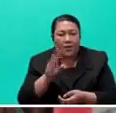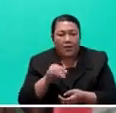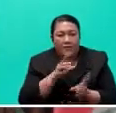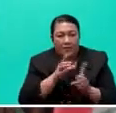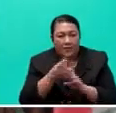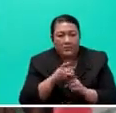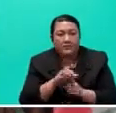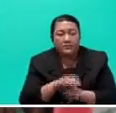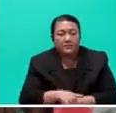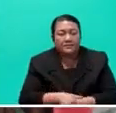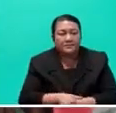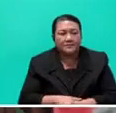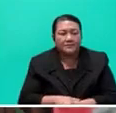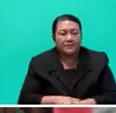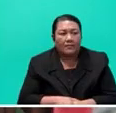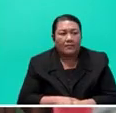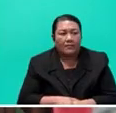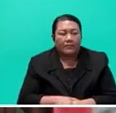Council.